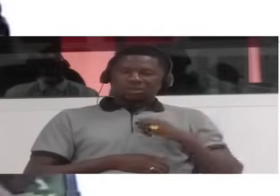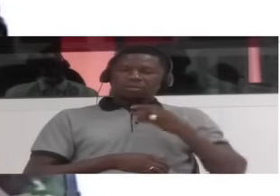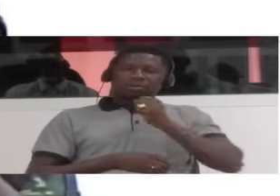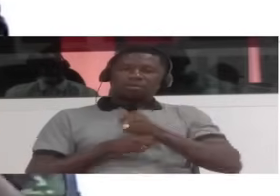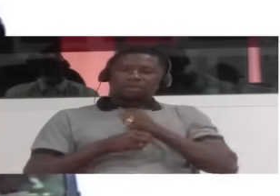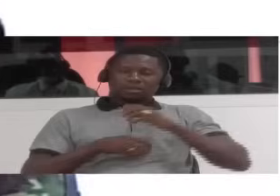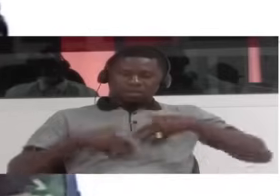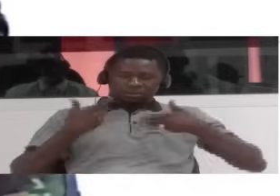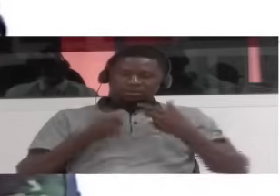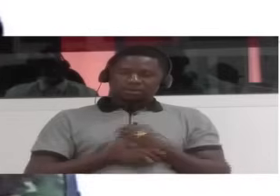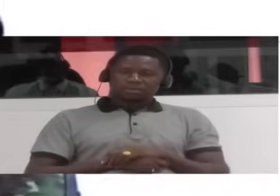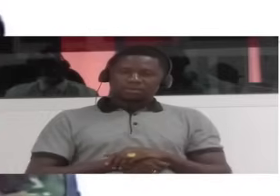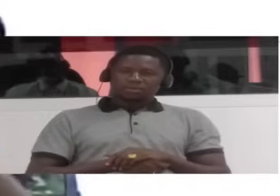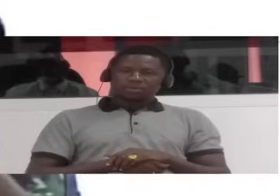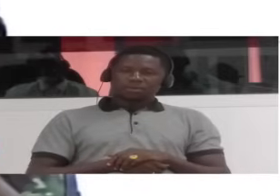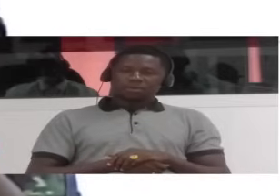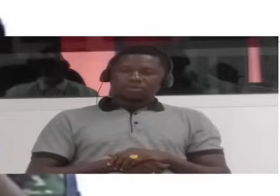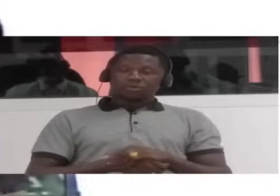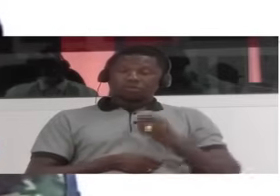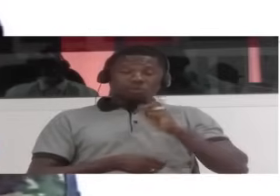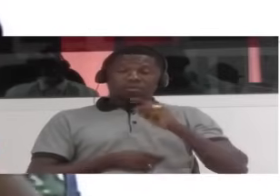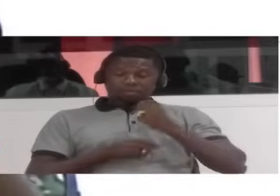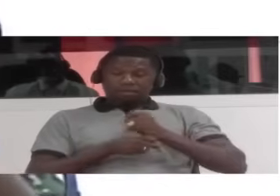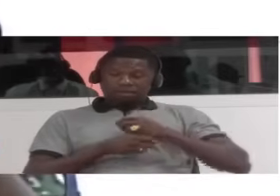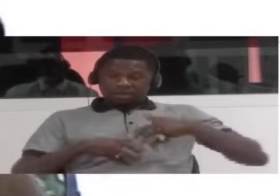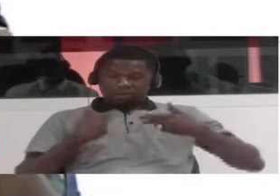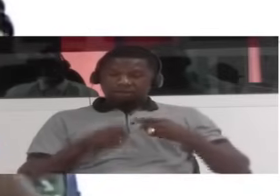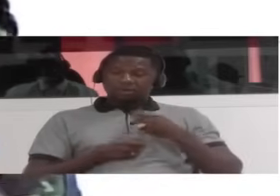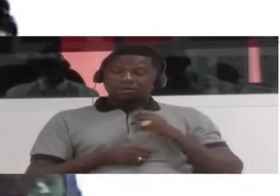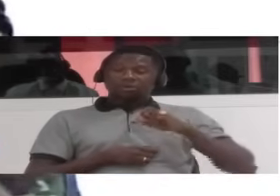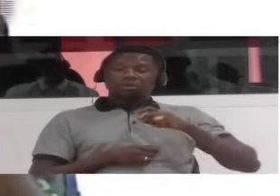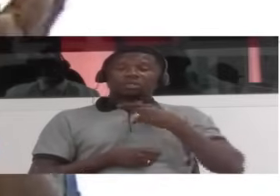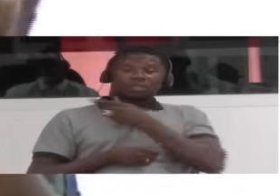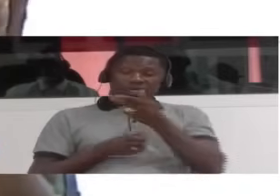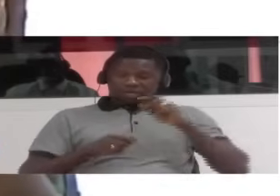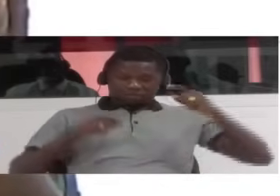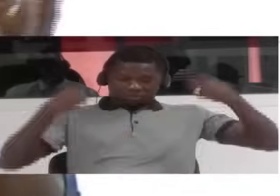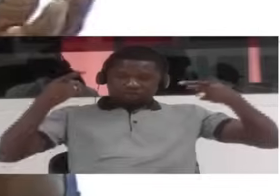has succeeded on their patrol, that they were searching for enemies and